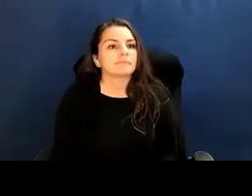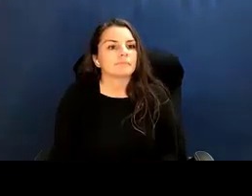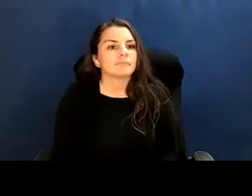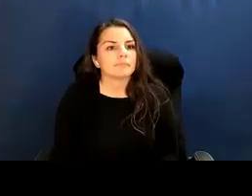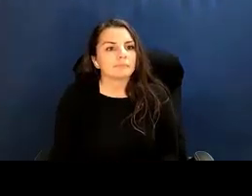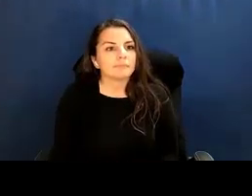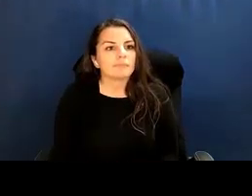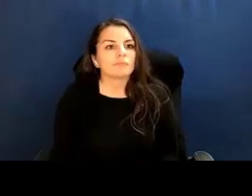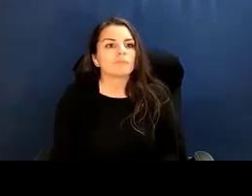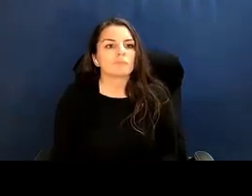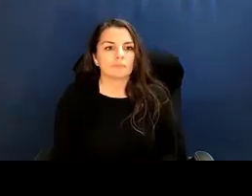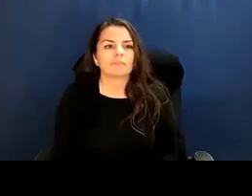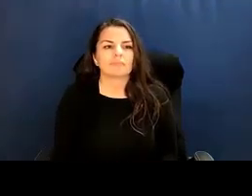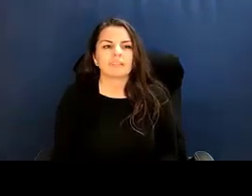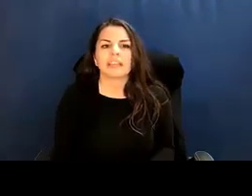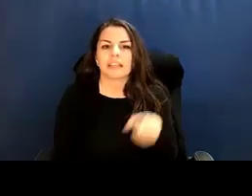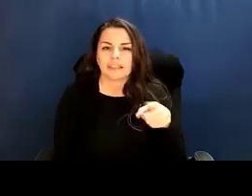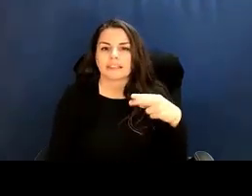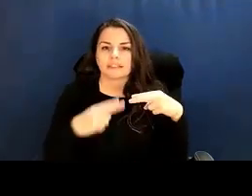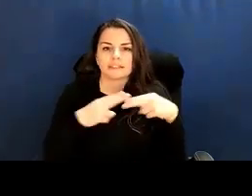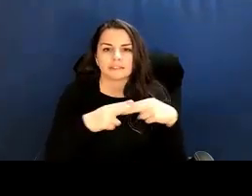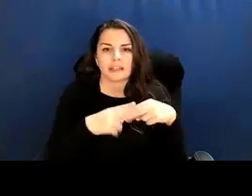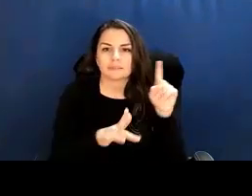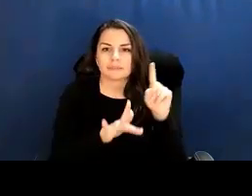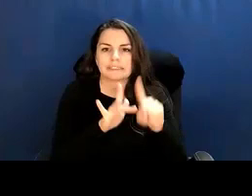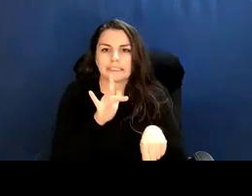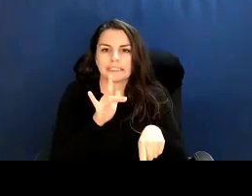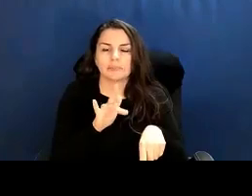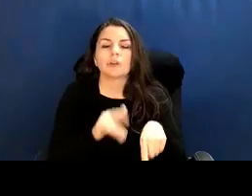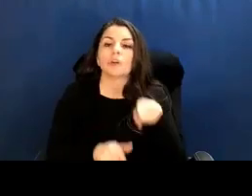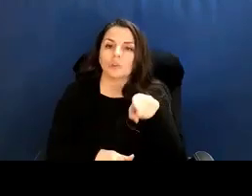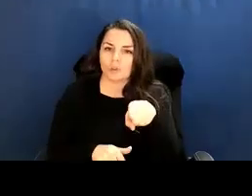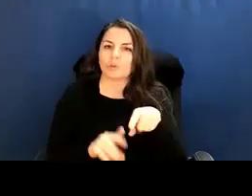But on the FFR for budget year 1, you will